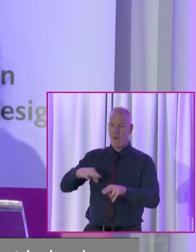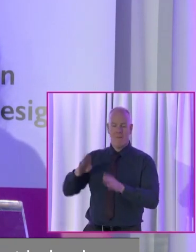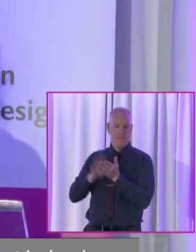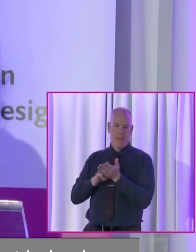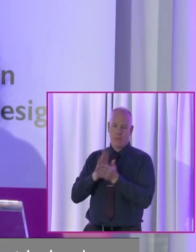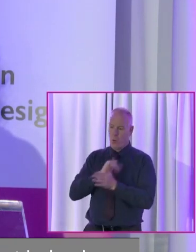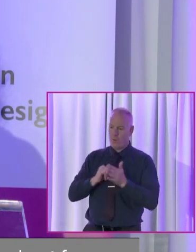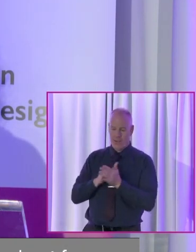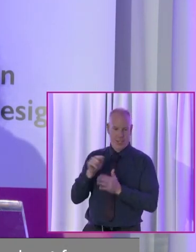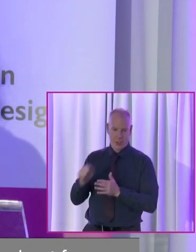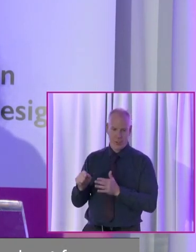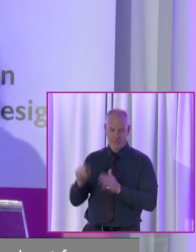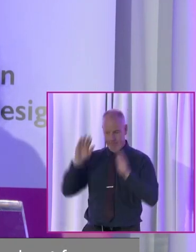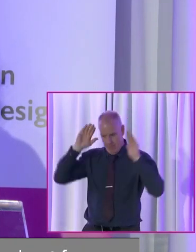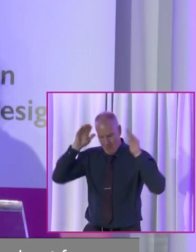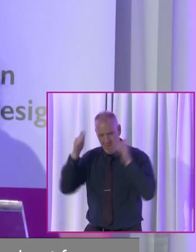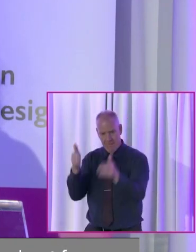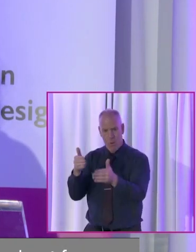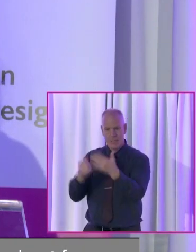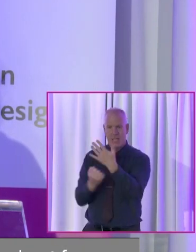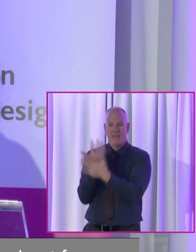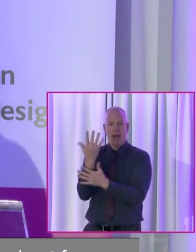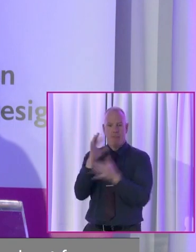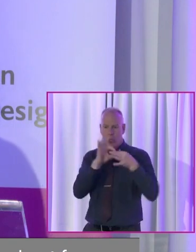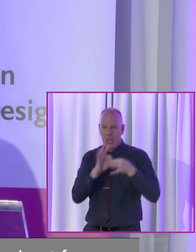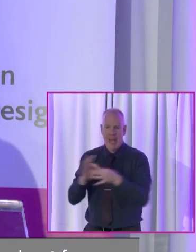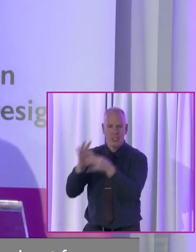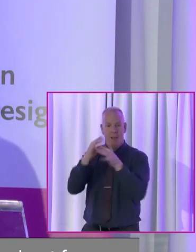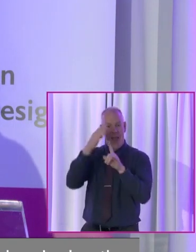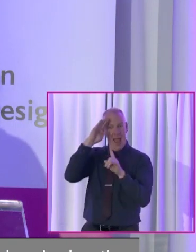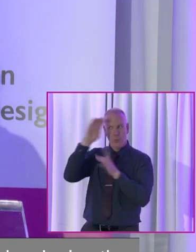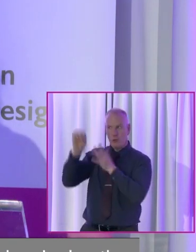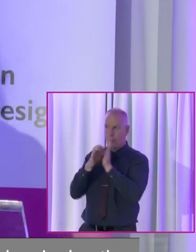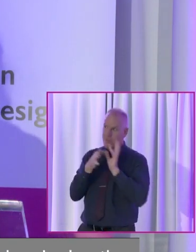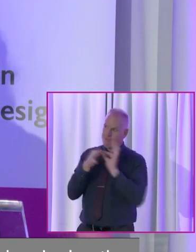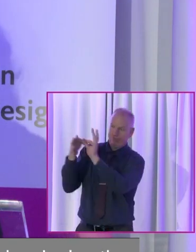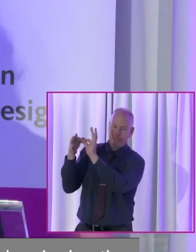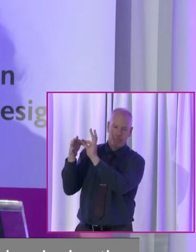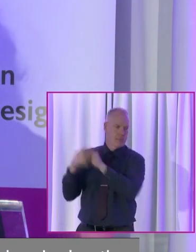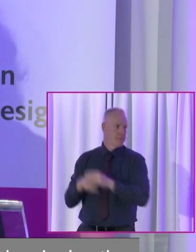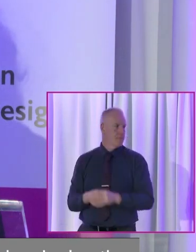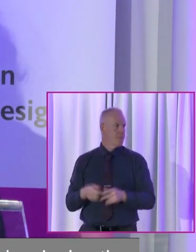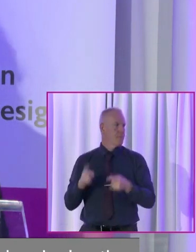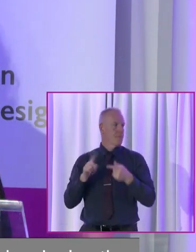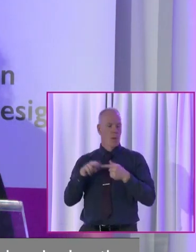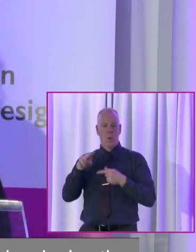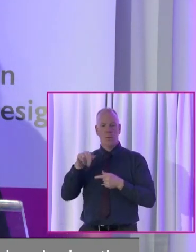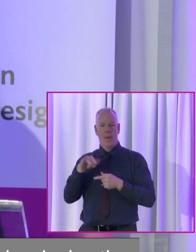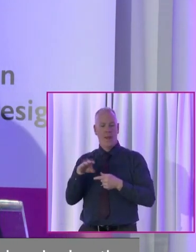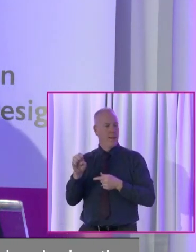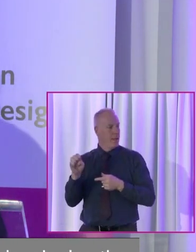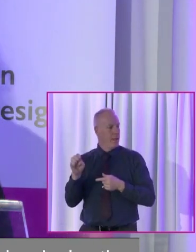membership organisation dedicated to developing the connection between Ireland and Europe. And Noelle is also,